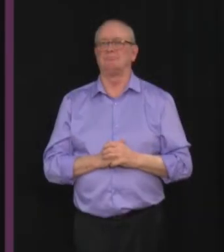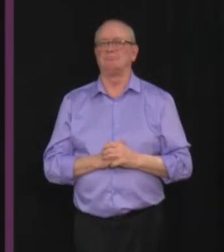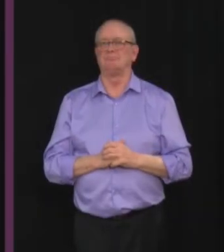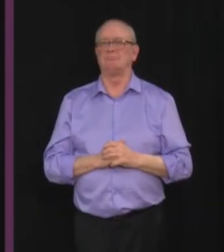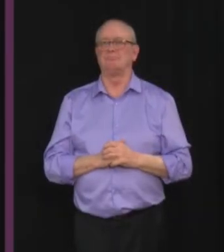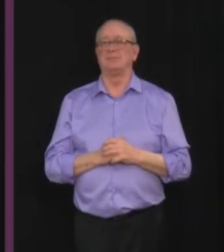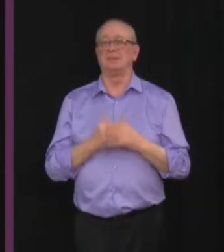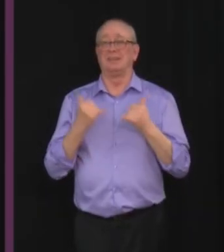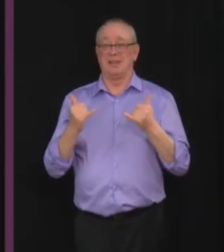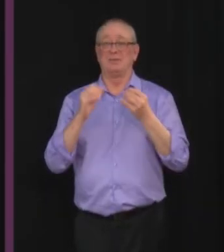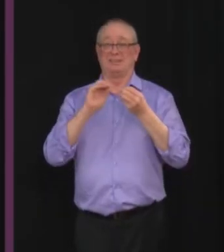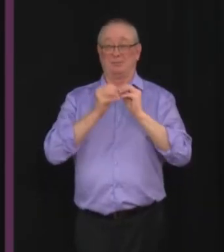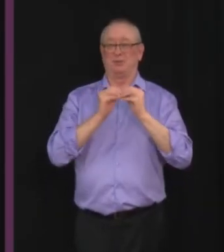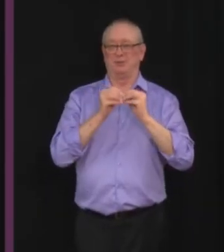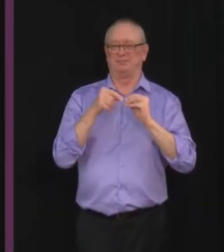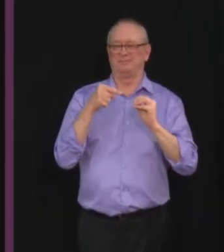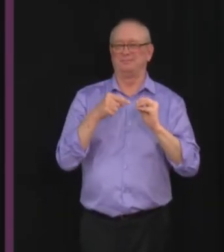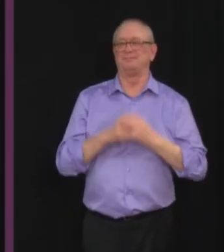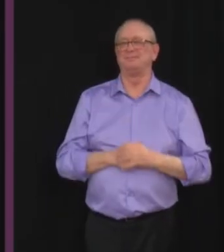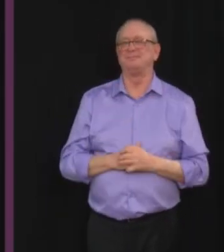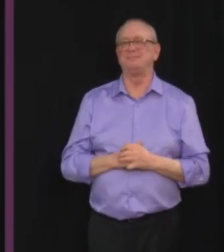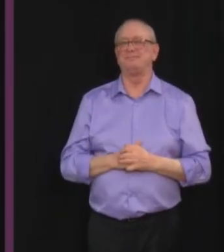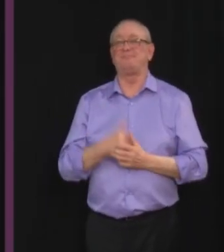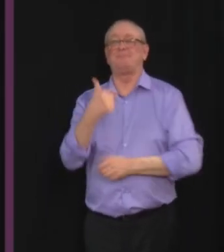We have now administered approximately